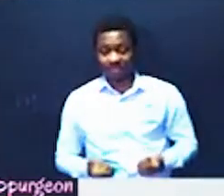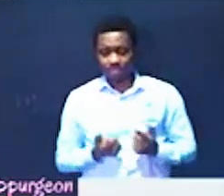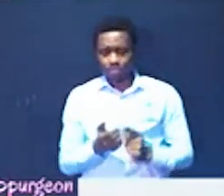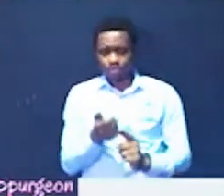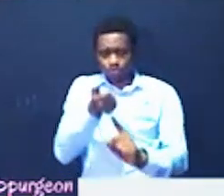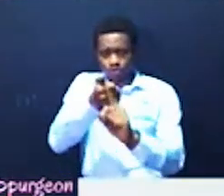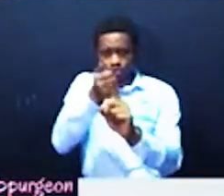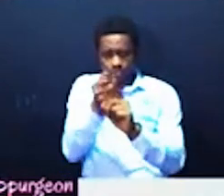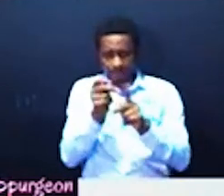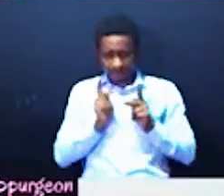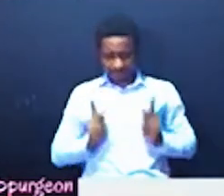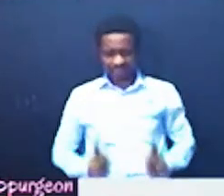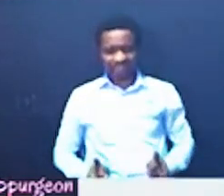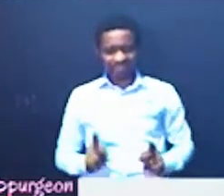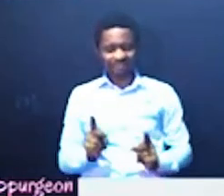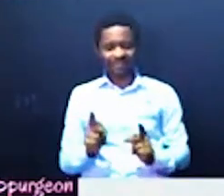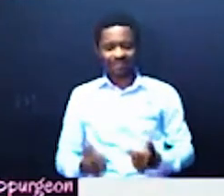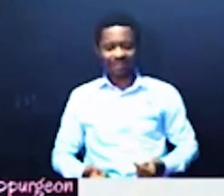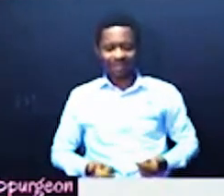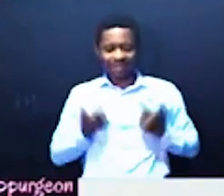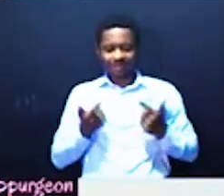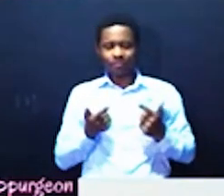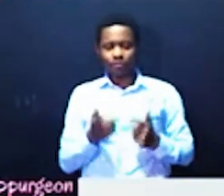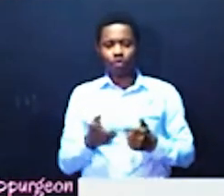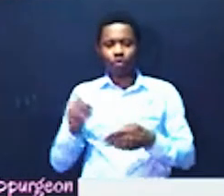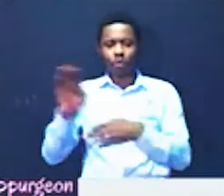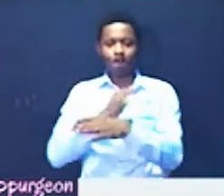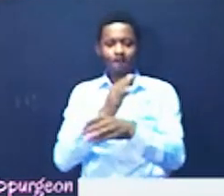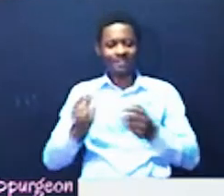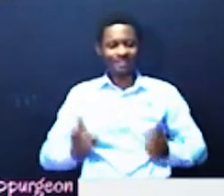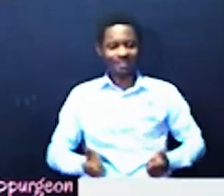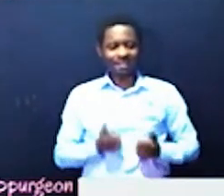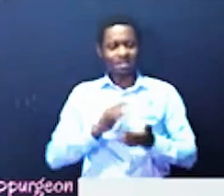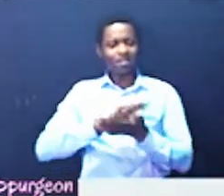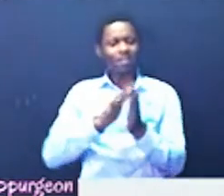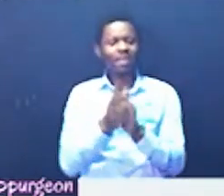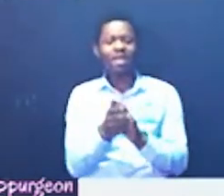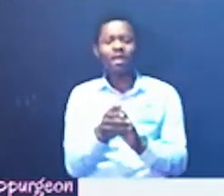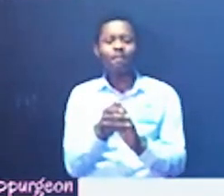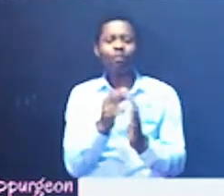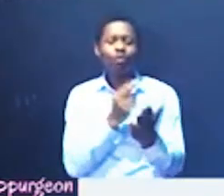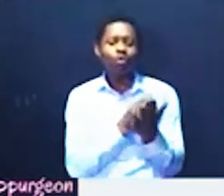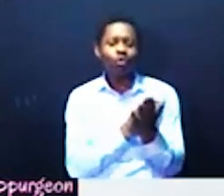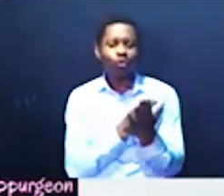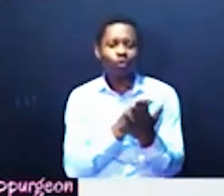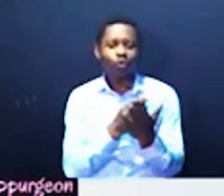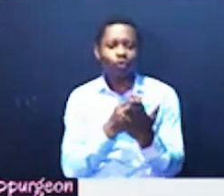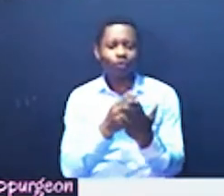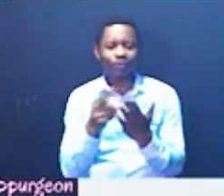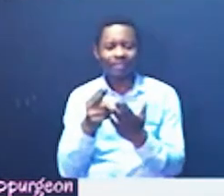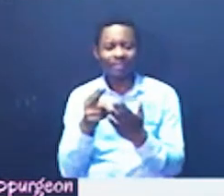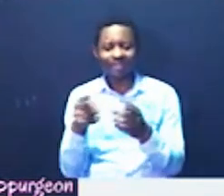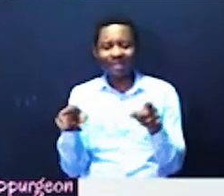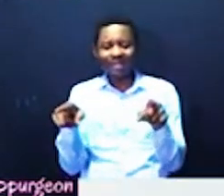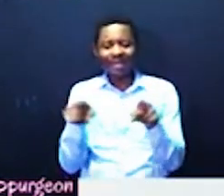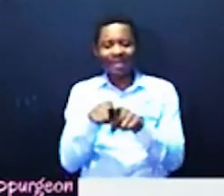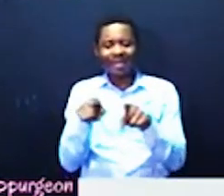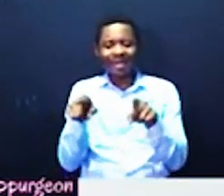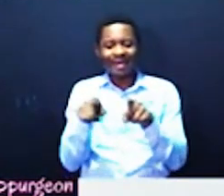personal life, your business life be as holy as Christ. Your Lord